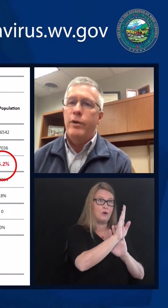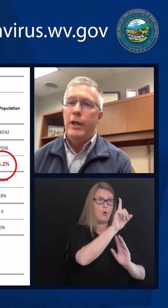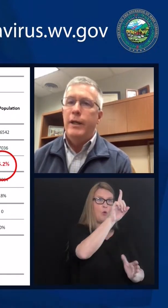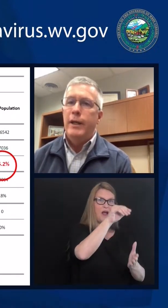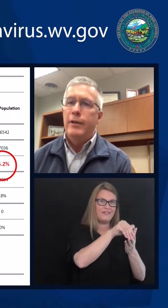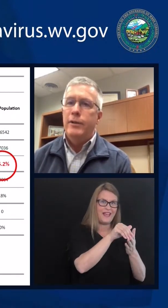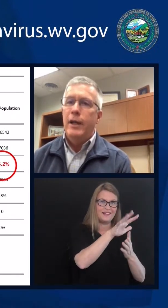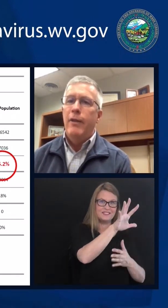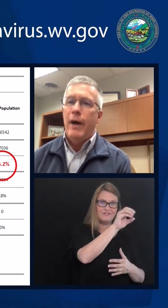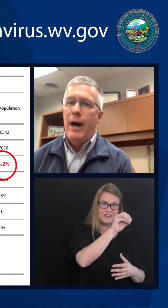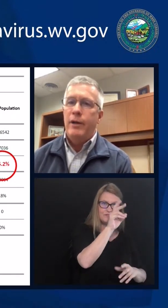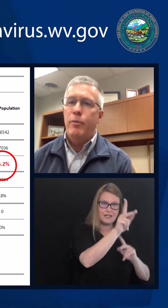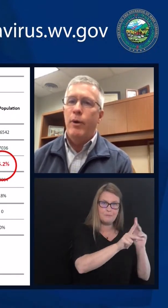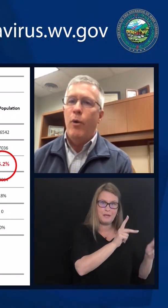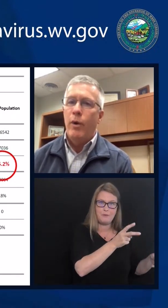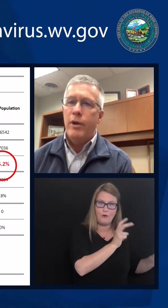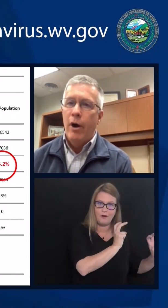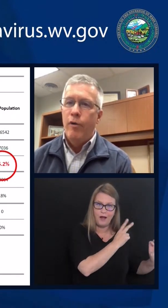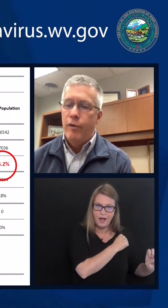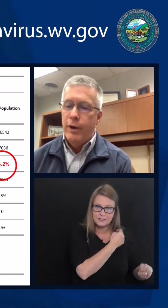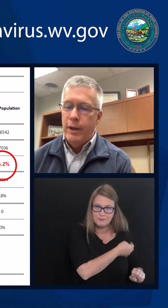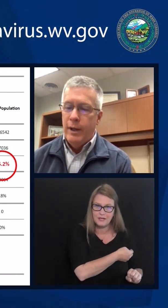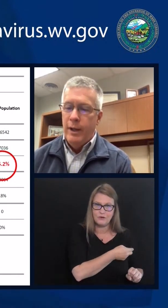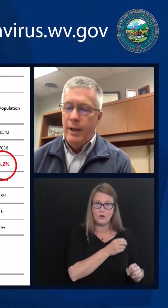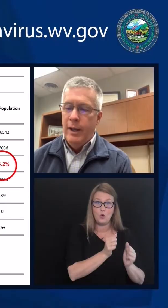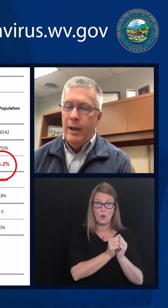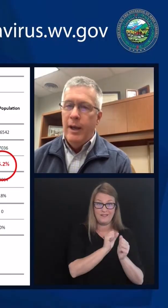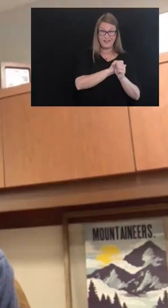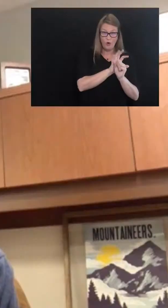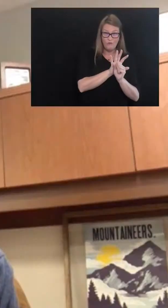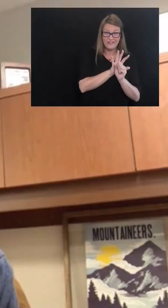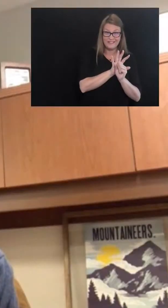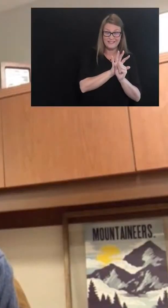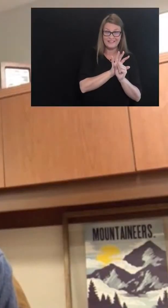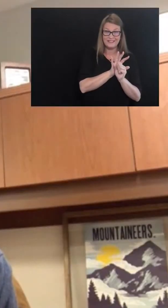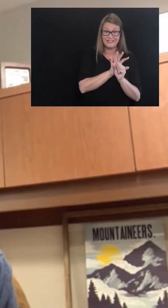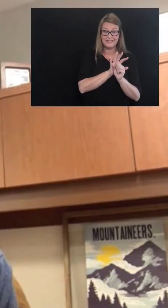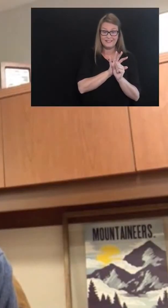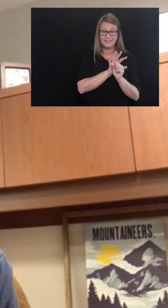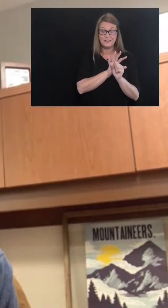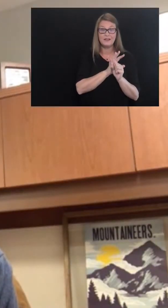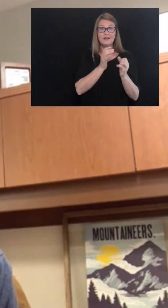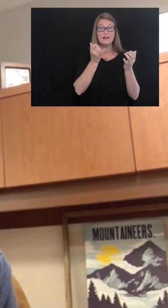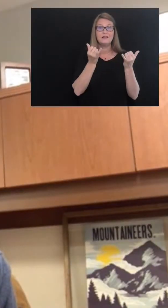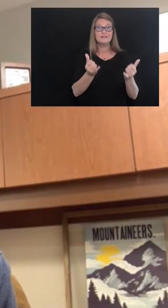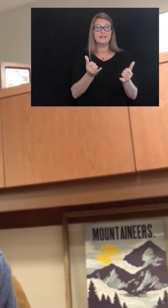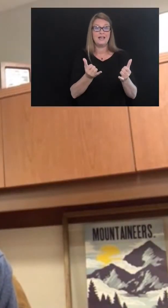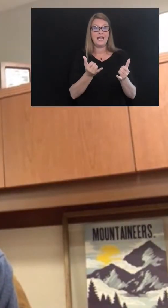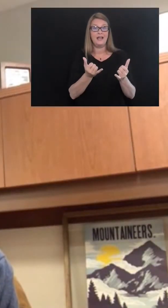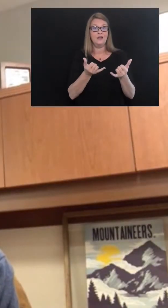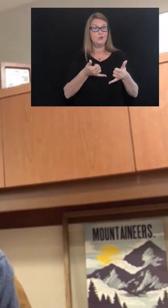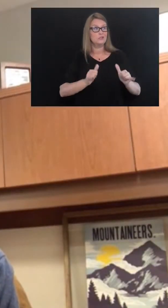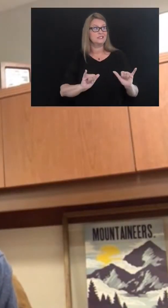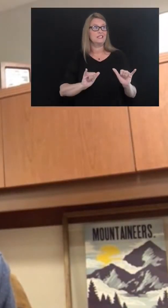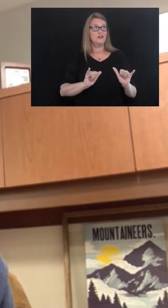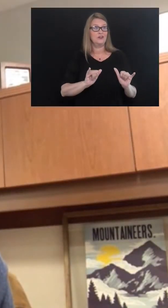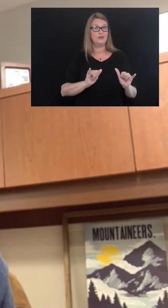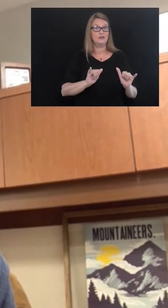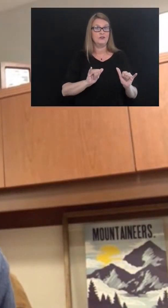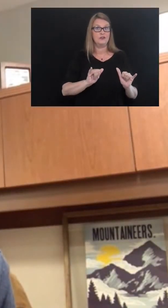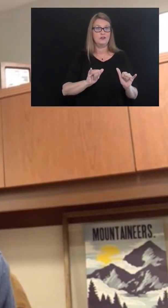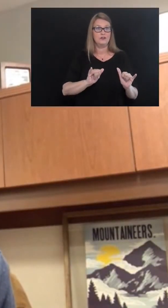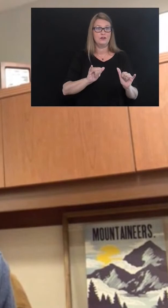West Virginians in the hospital with COVID. And today we are still at